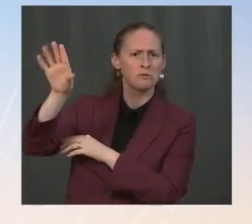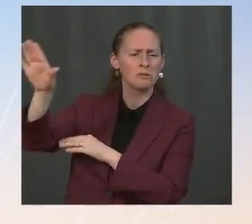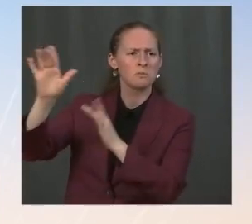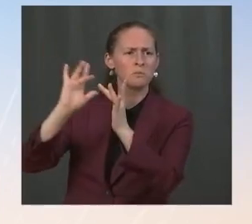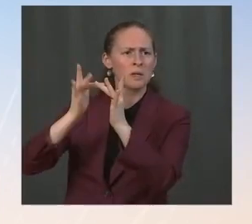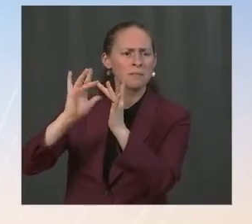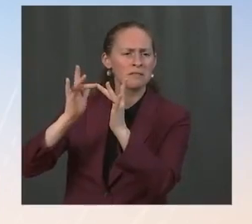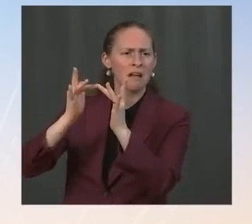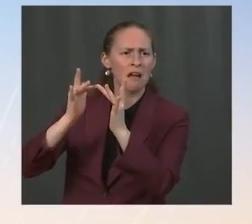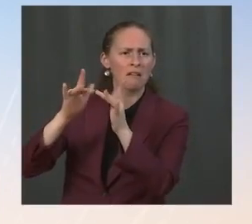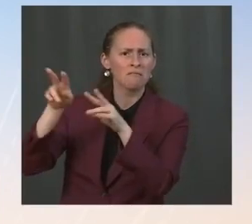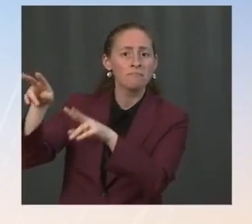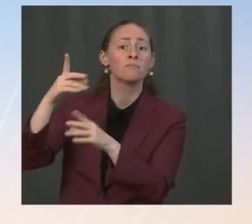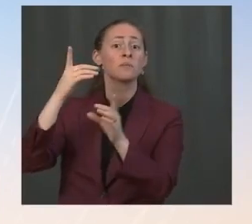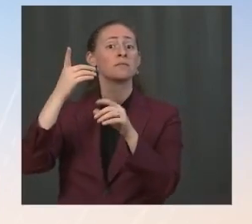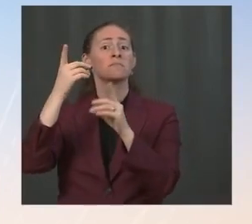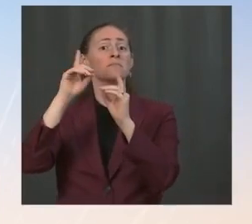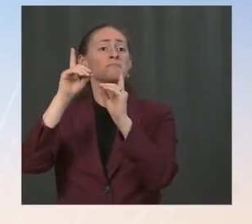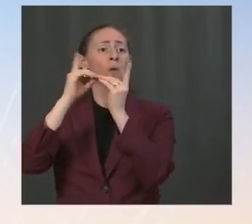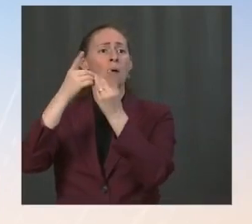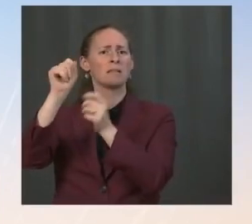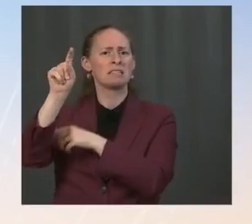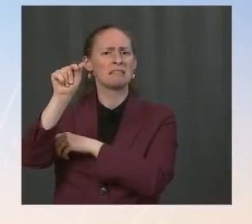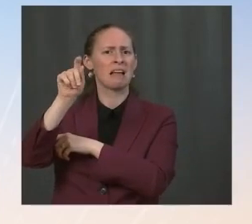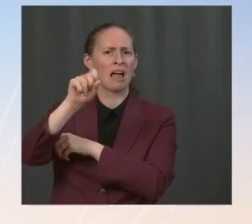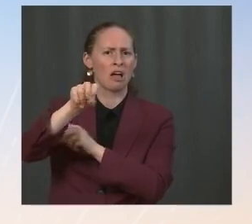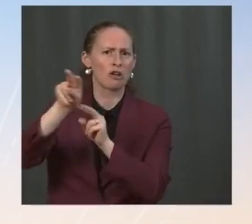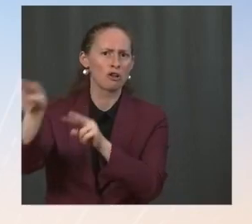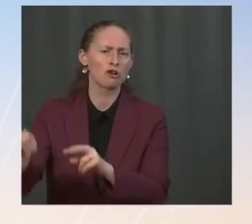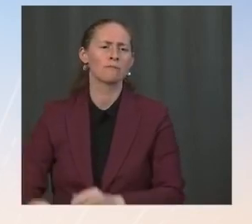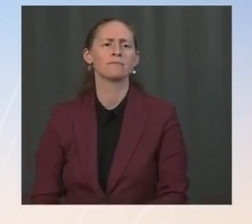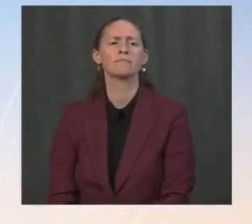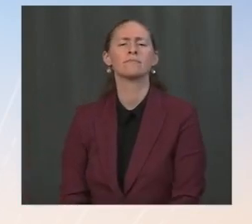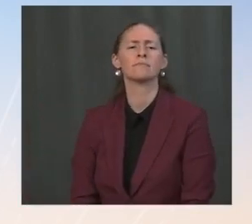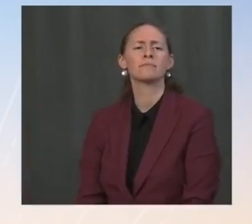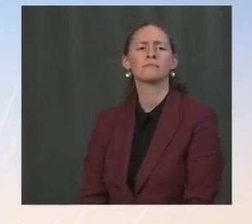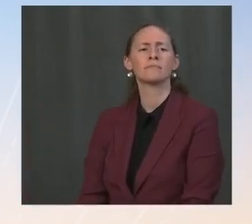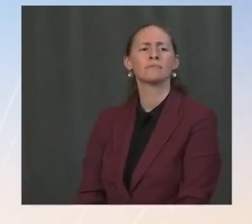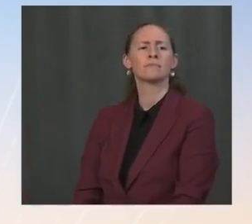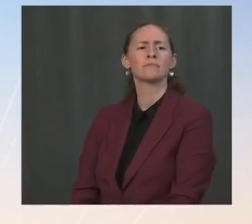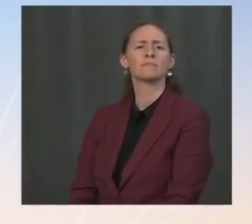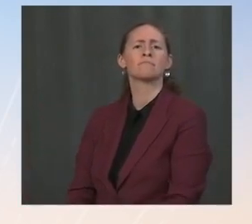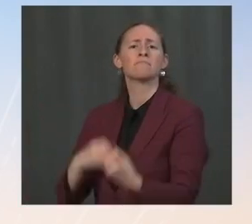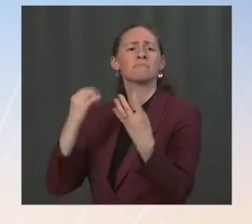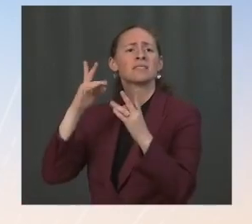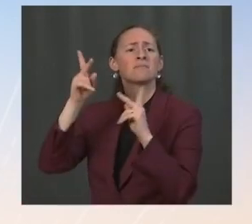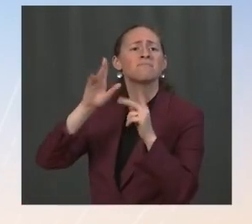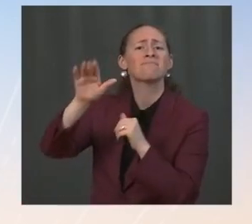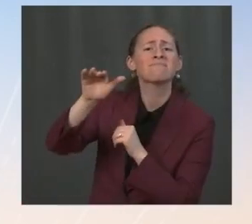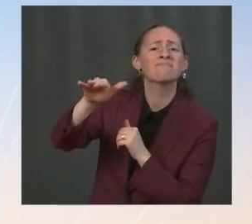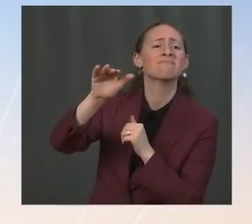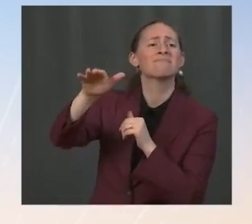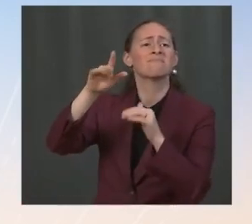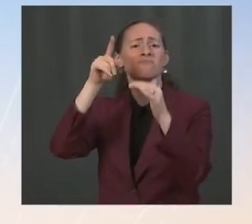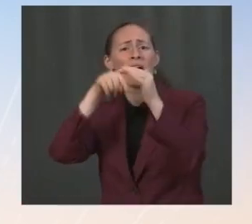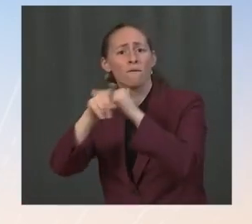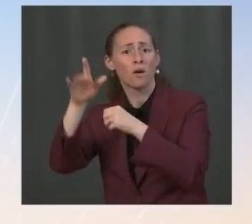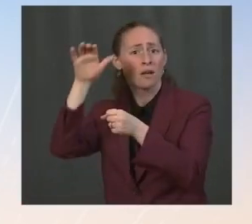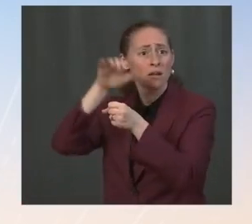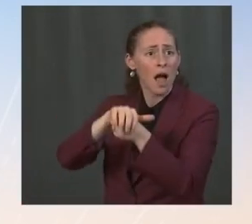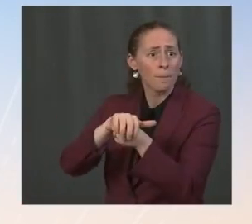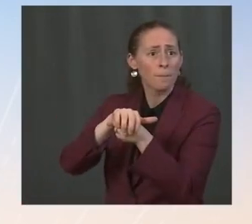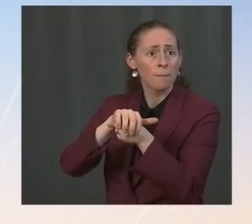65 Democrats in Congress are calling on Biden to raise the refugee cap to at least 200,000. I think I just answered this question.